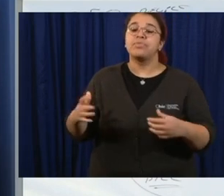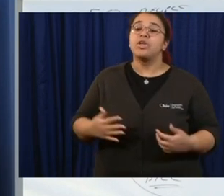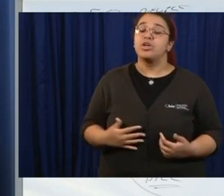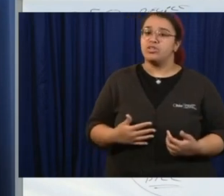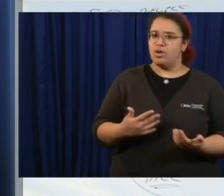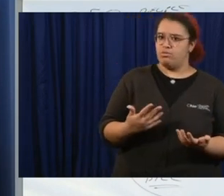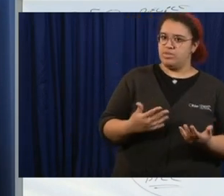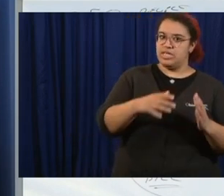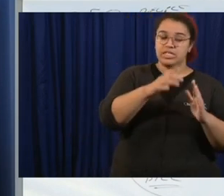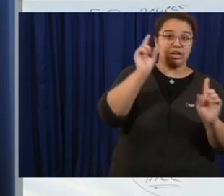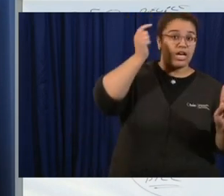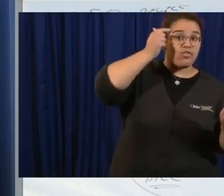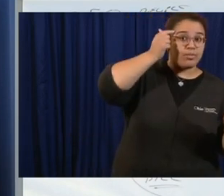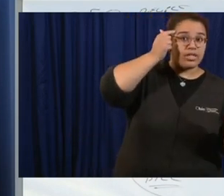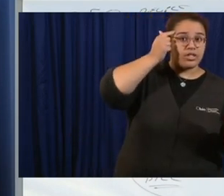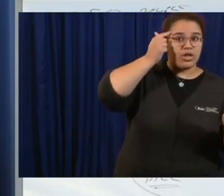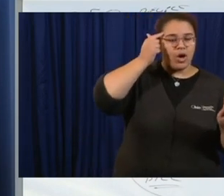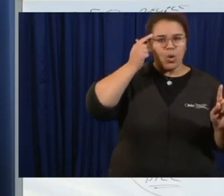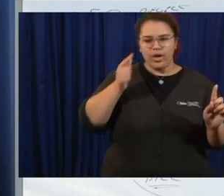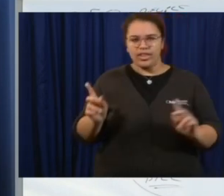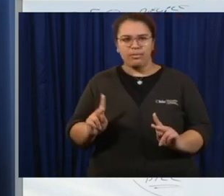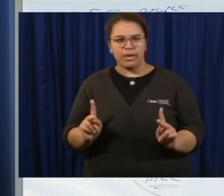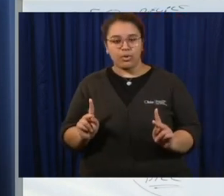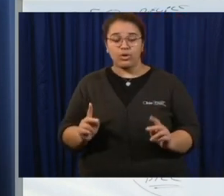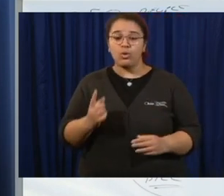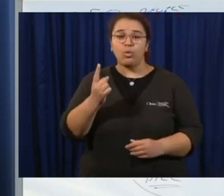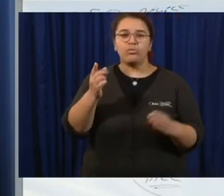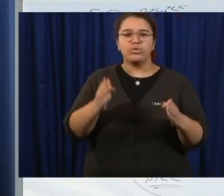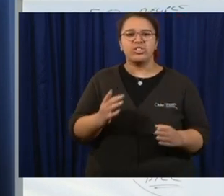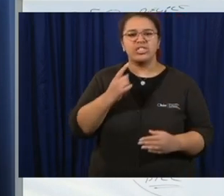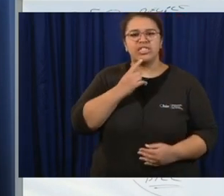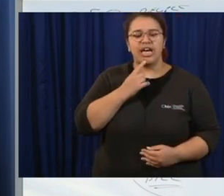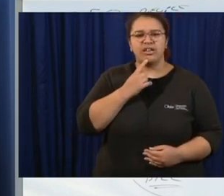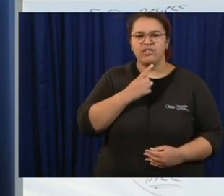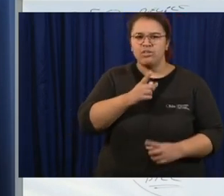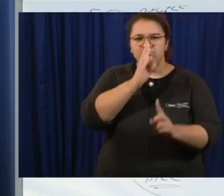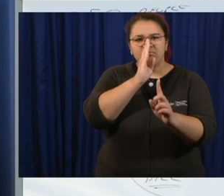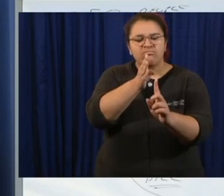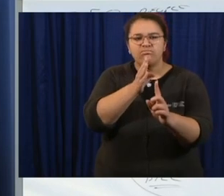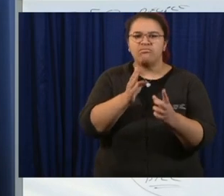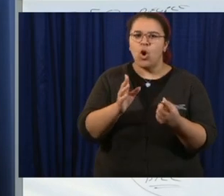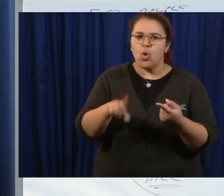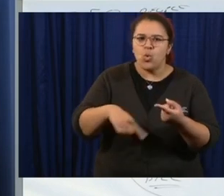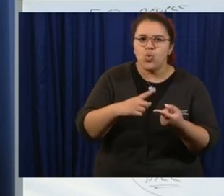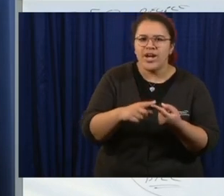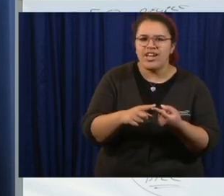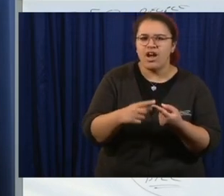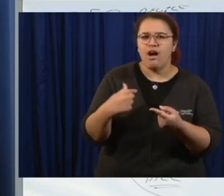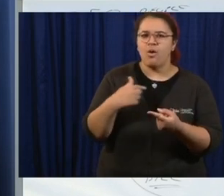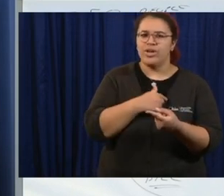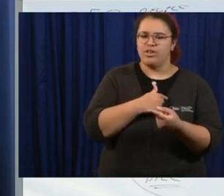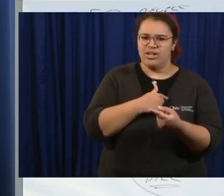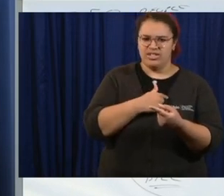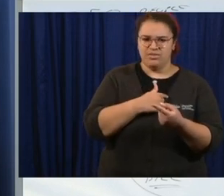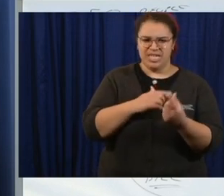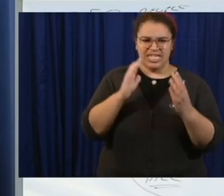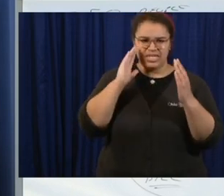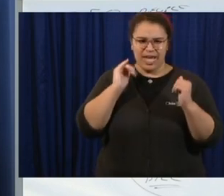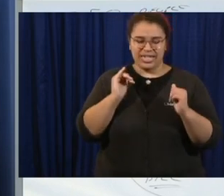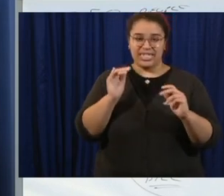As one viewer pointedly asked, when are we going to start expecting and trusting people to do what's right on their